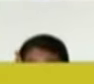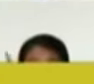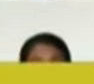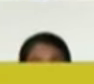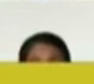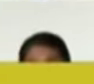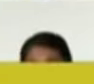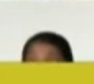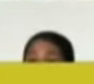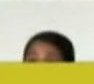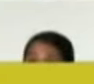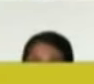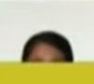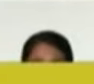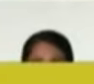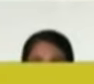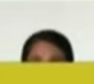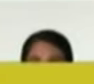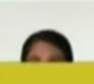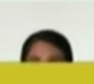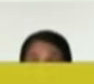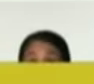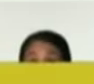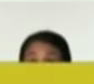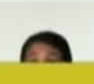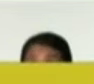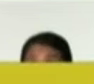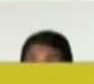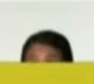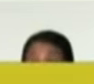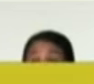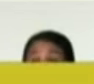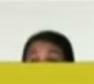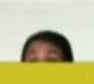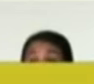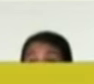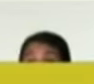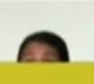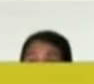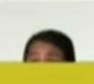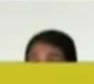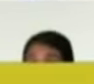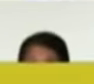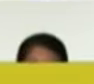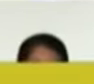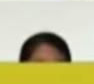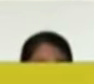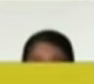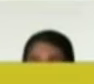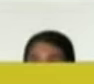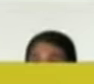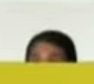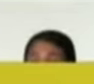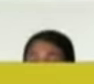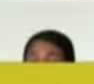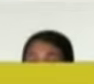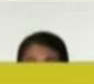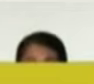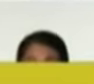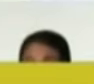represented by our Minister of Foreign Affairs, Bruno Rodriguez Parrilla.